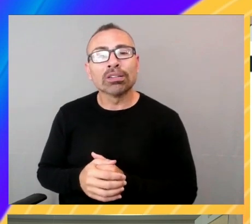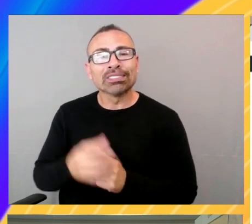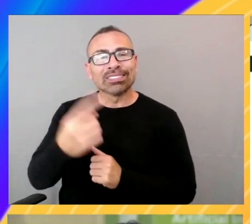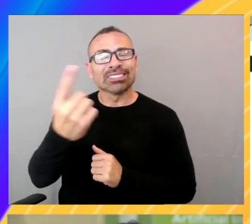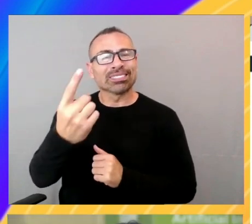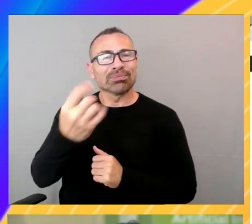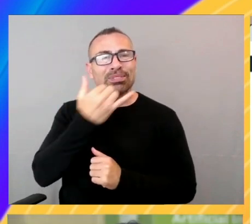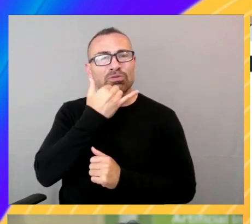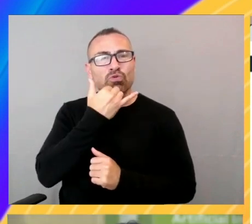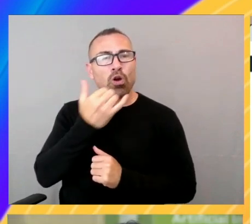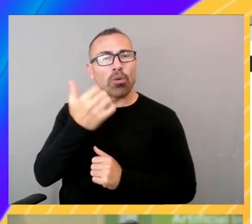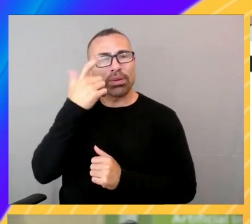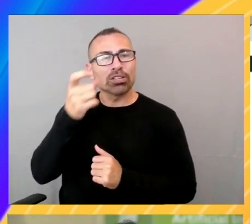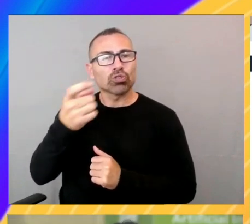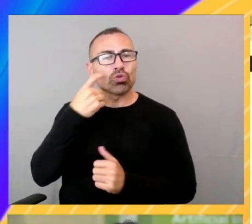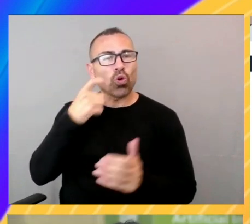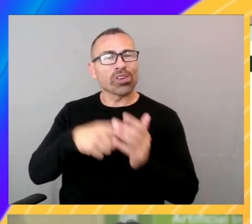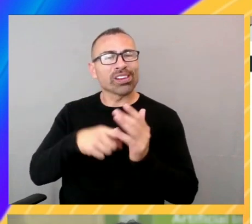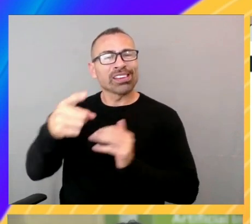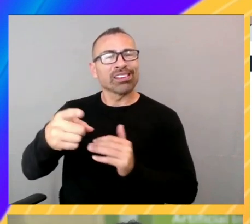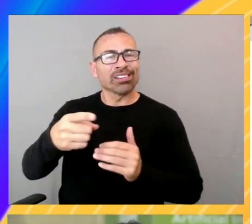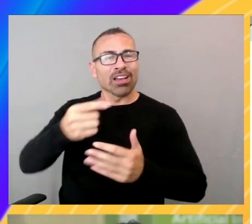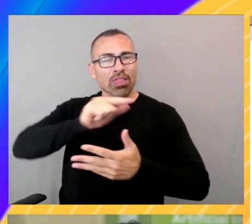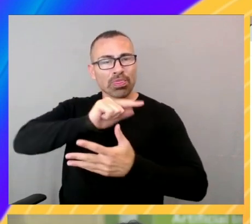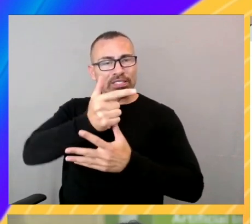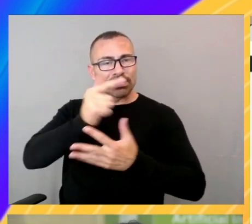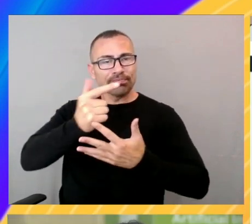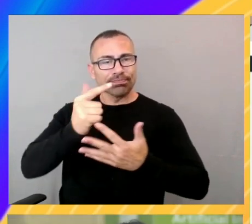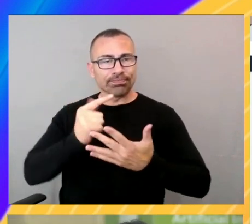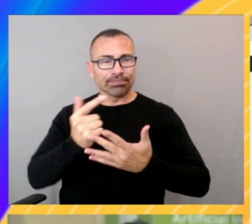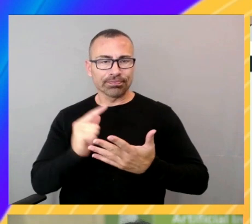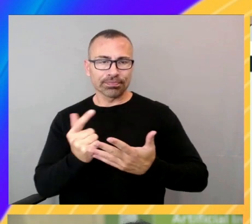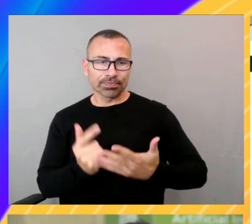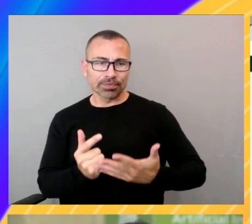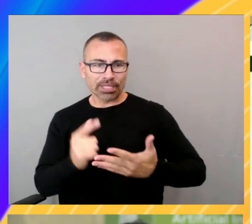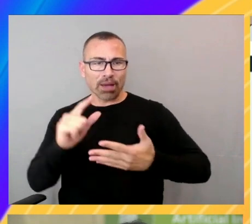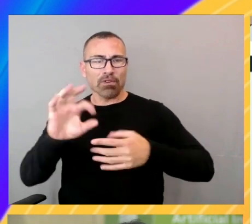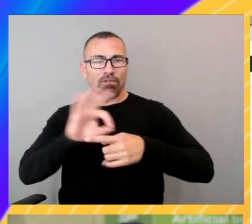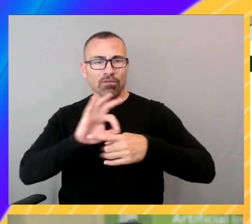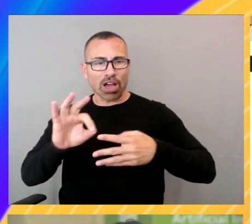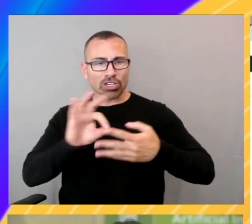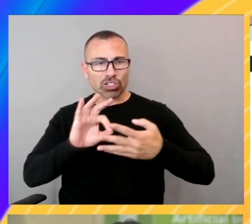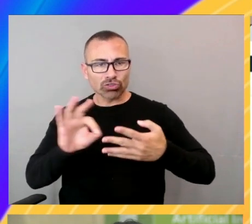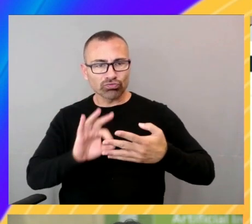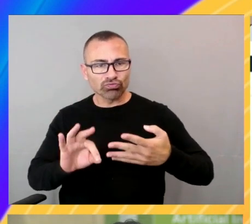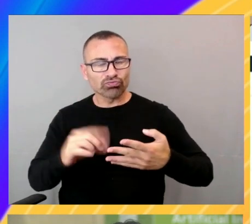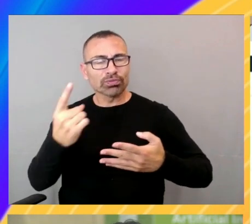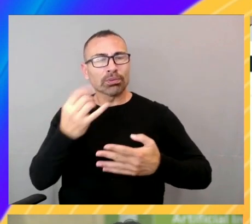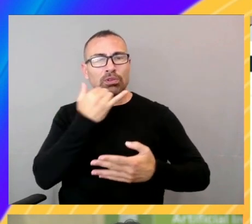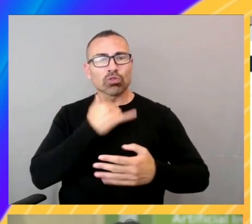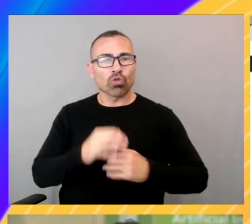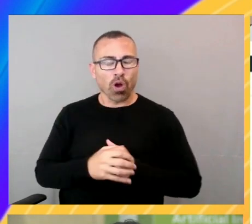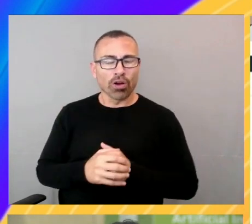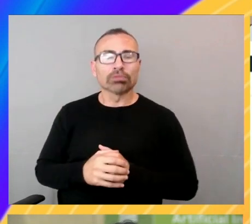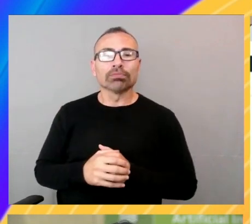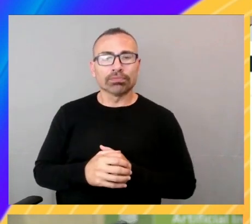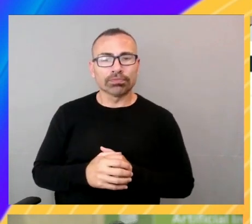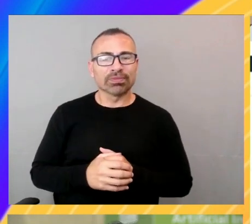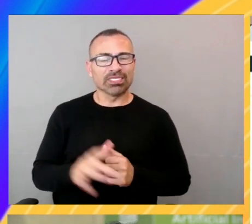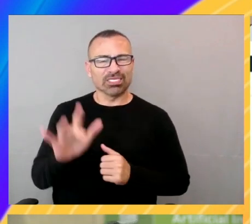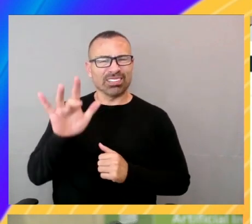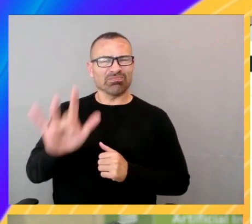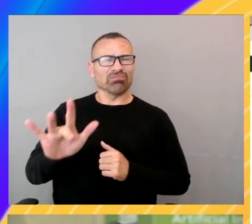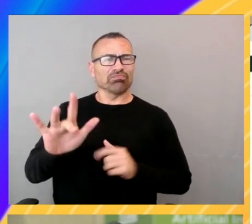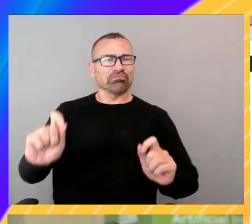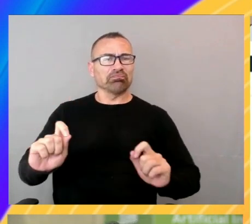step function, and this is actually helped me in real life. So I click into the step function. It lists all